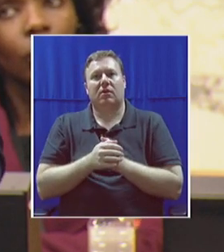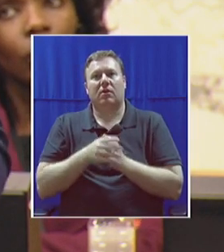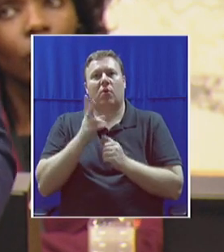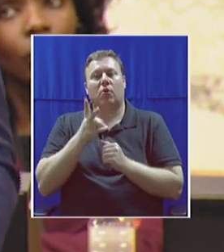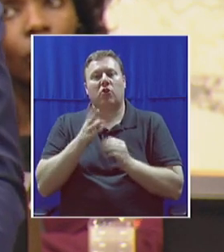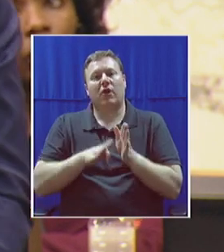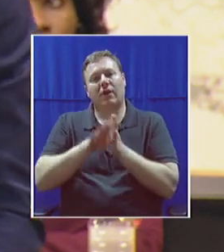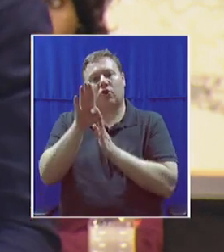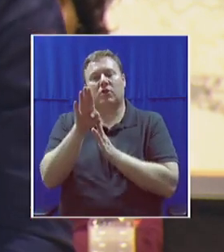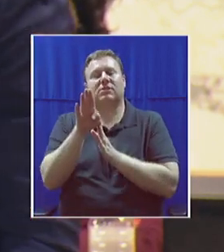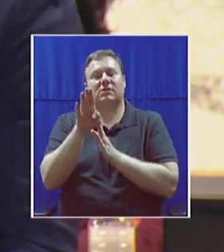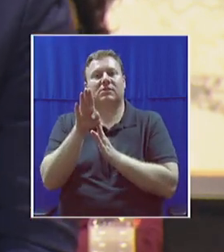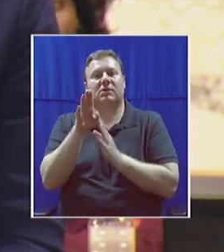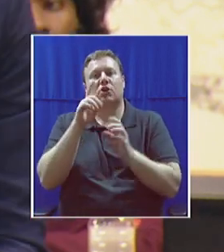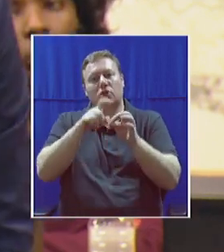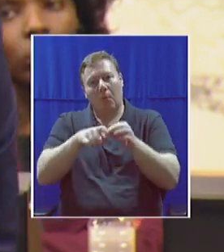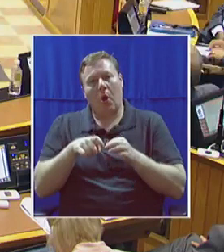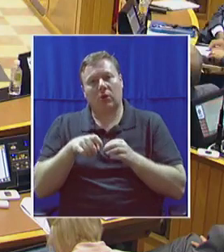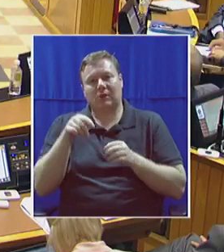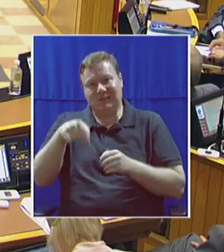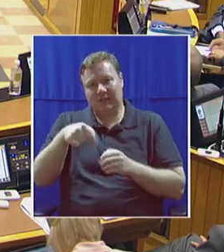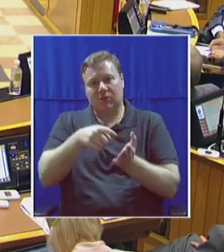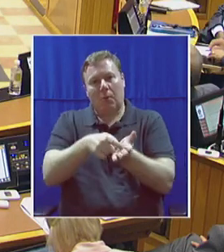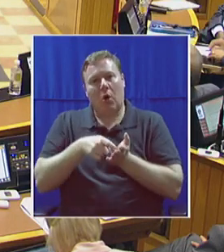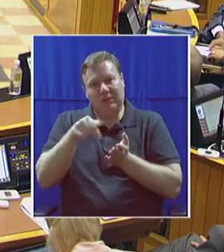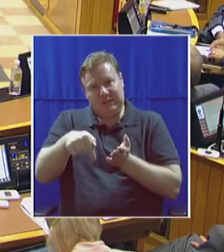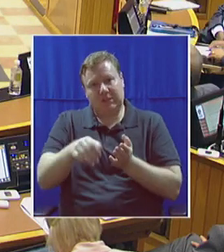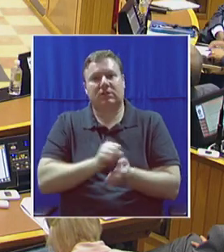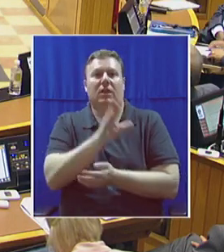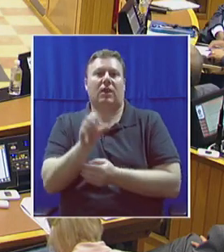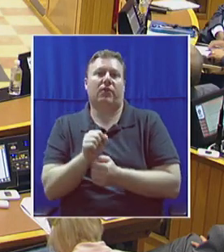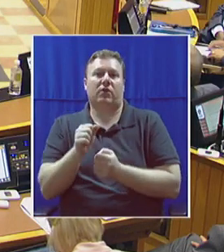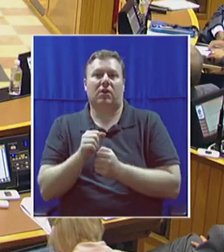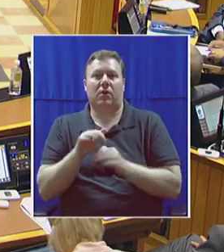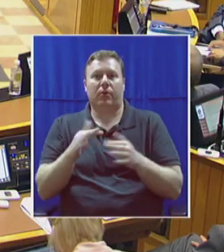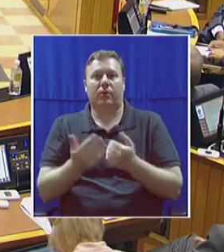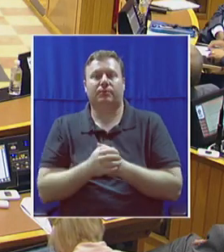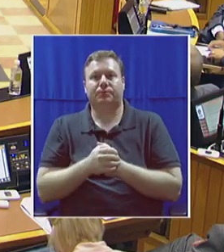demand in the domestic economy thank you thank you The Honorable